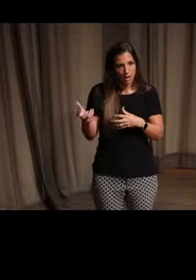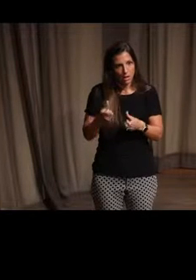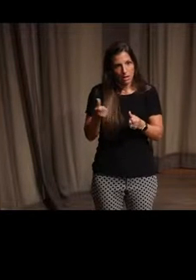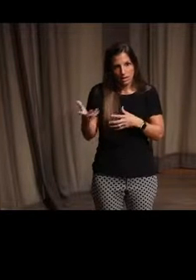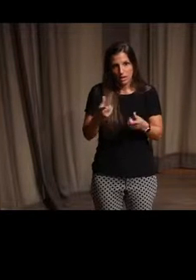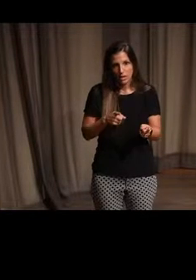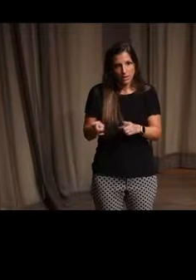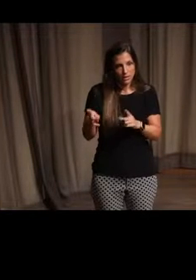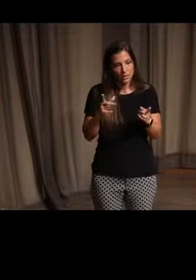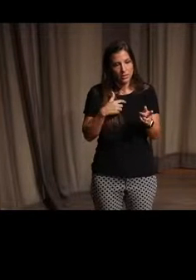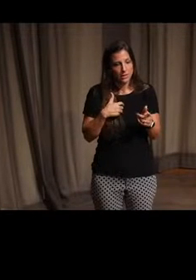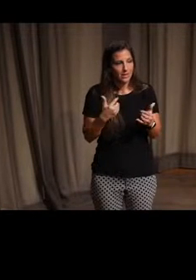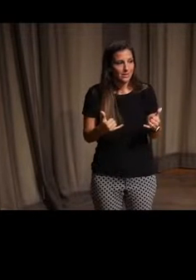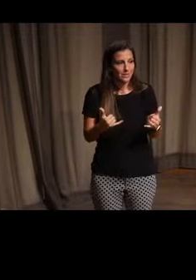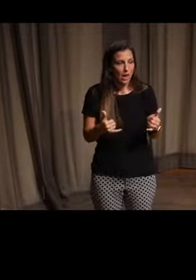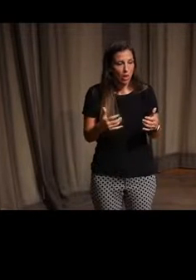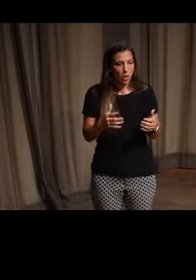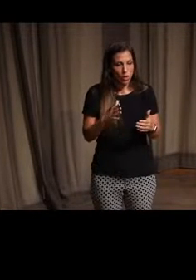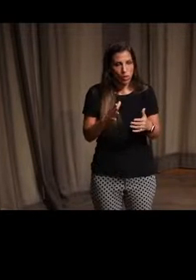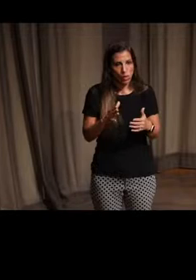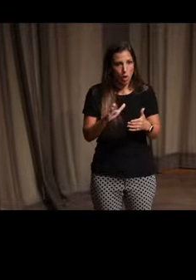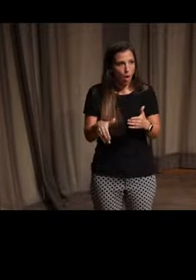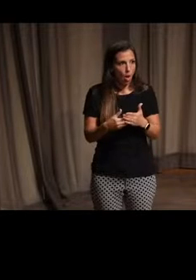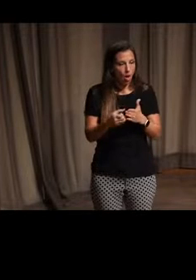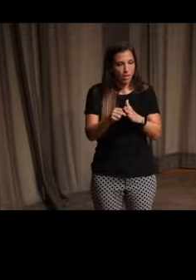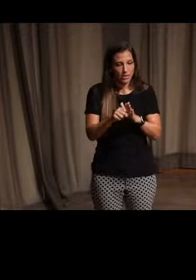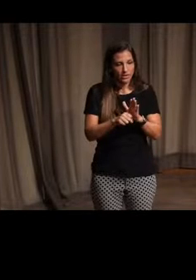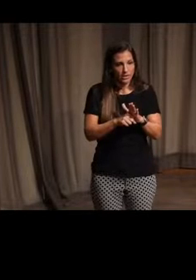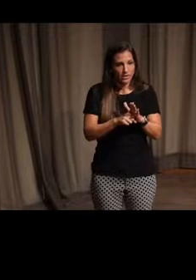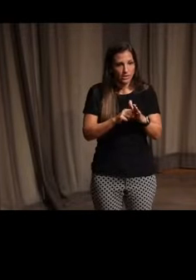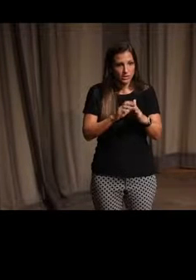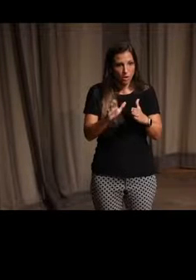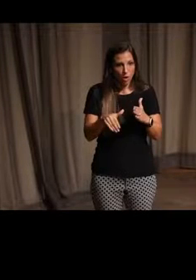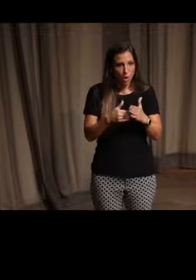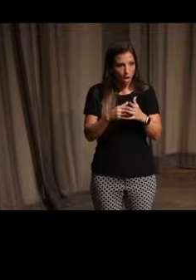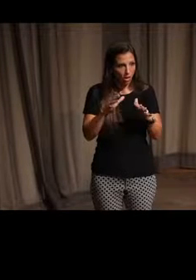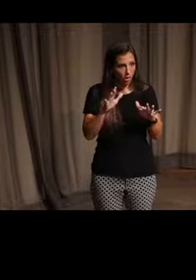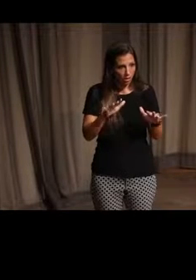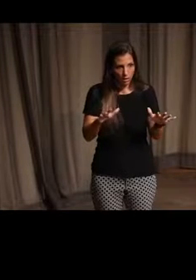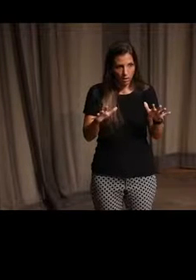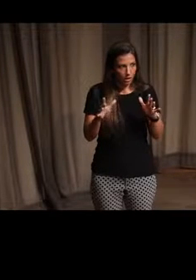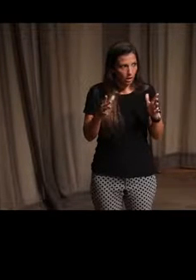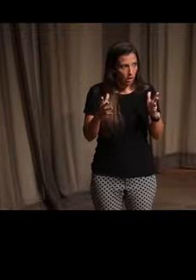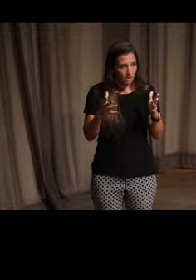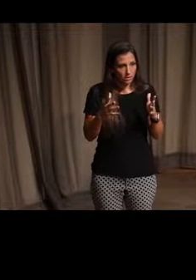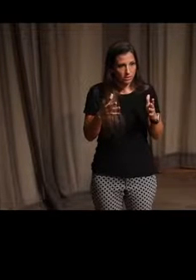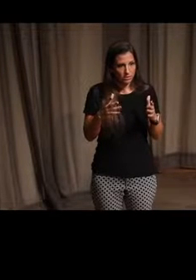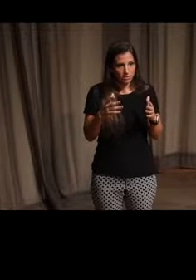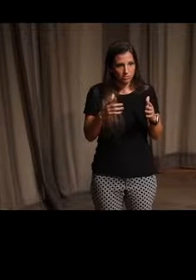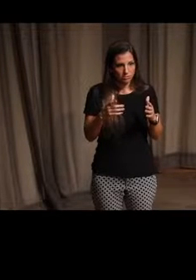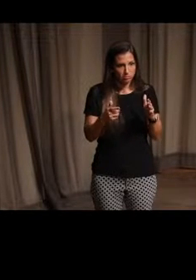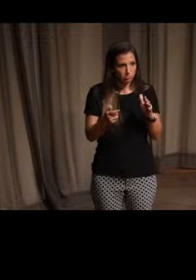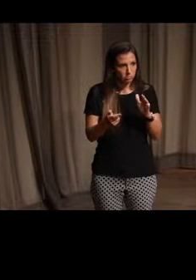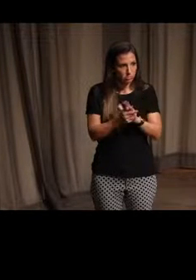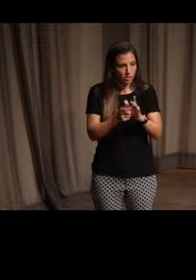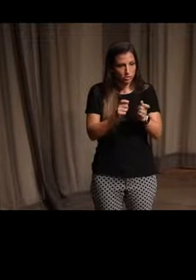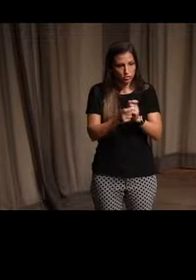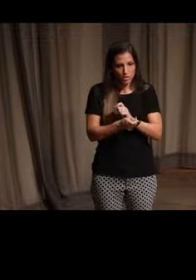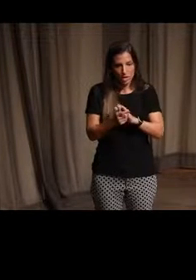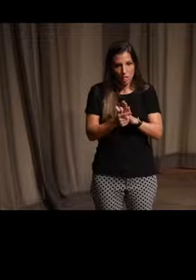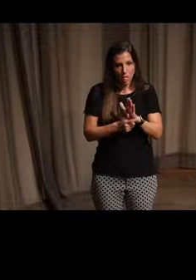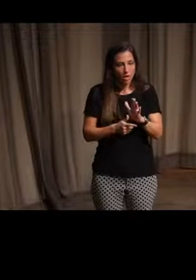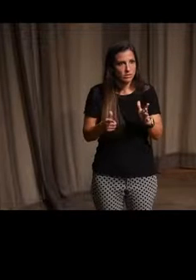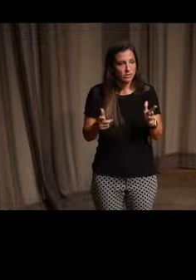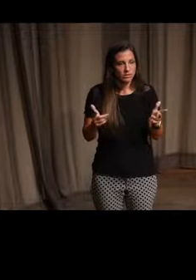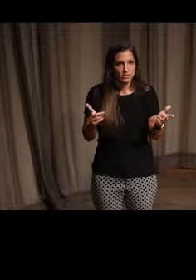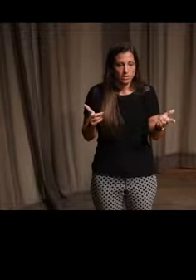and turned. I mean, right now, all of the states are totally in flux and banning things and changing the laws. You